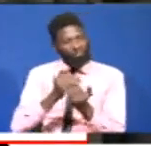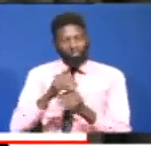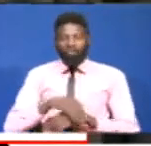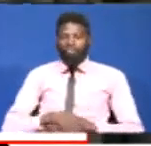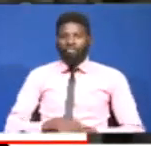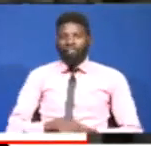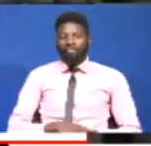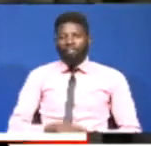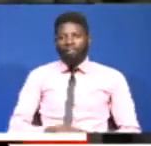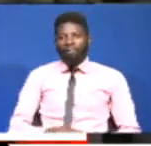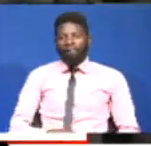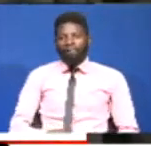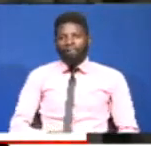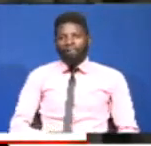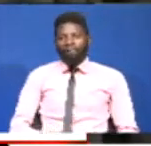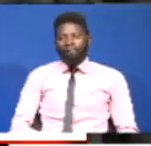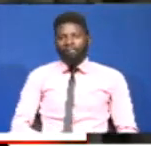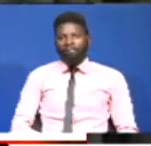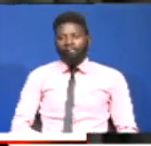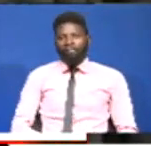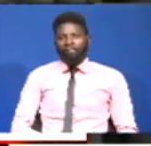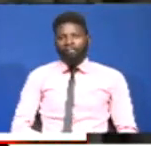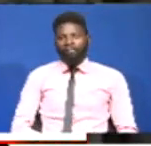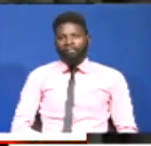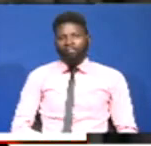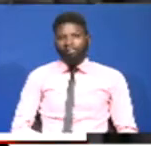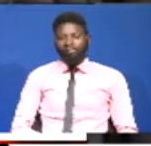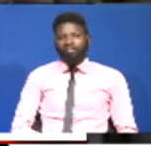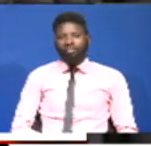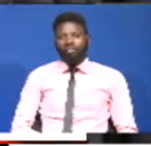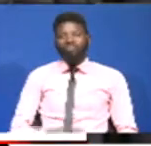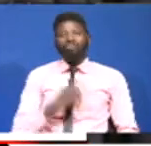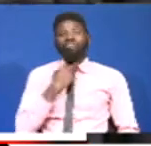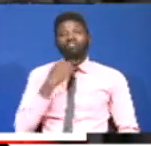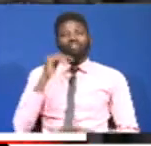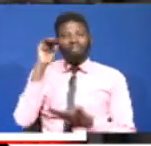care and rehabilitation, in order to help us combat these diseases.